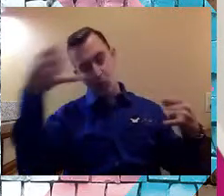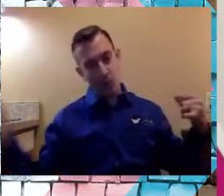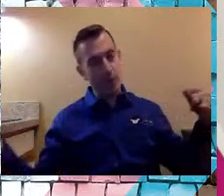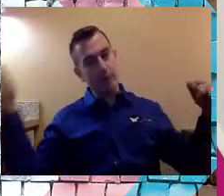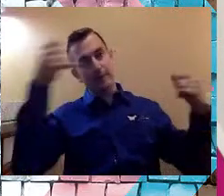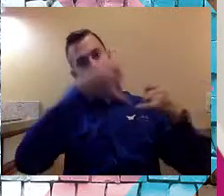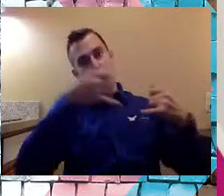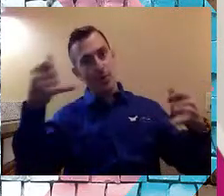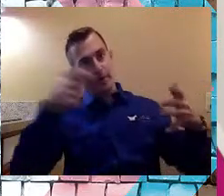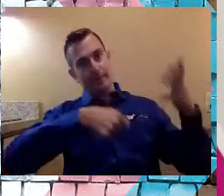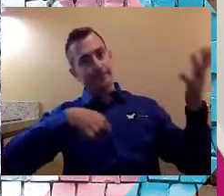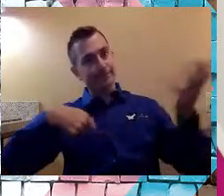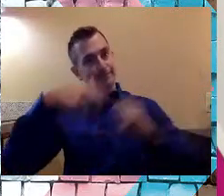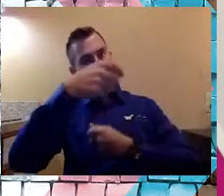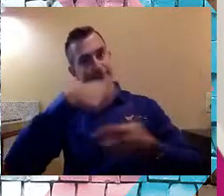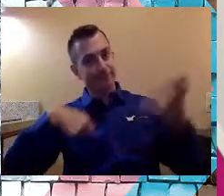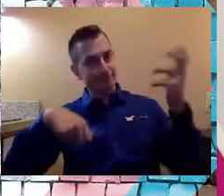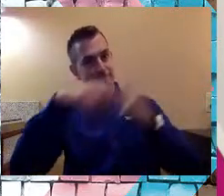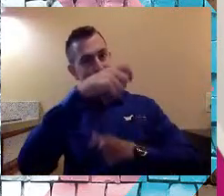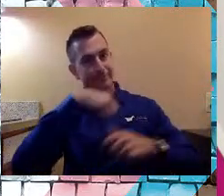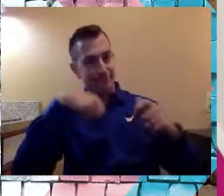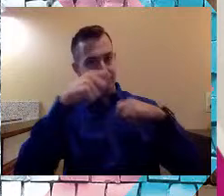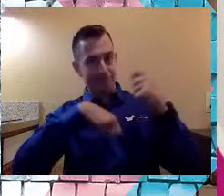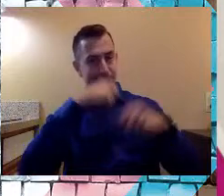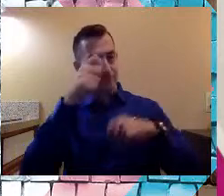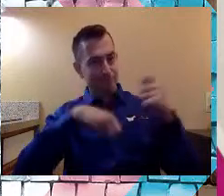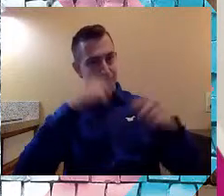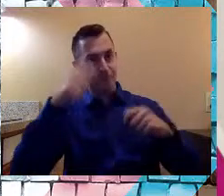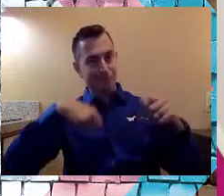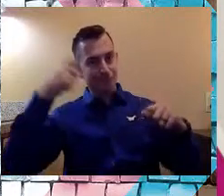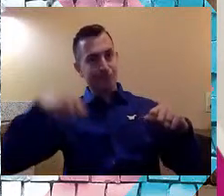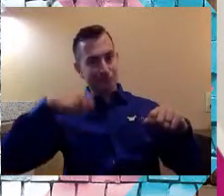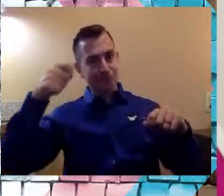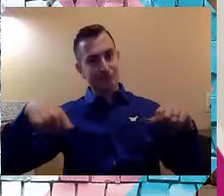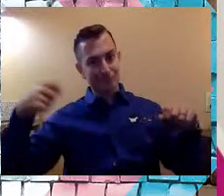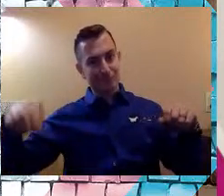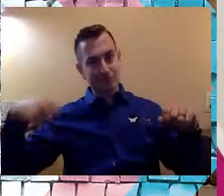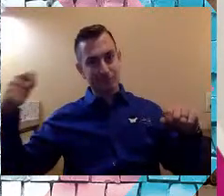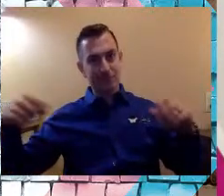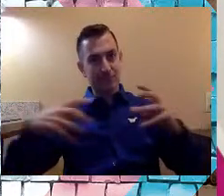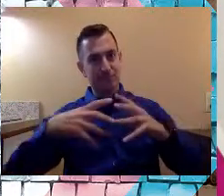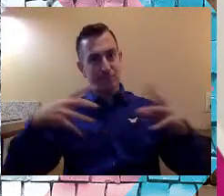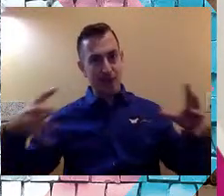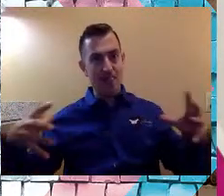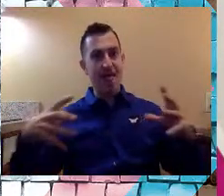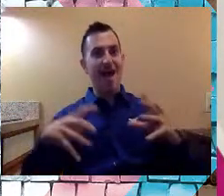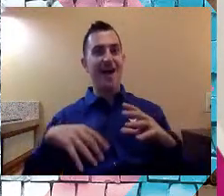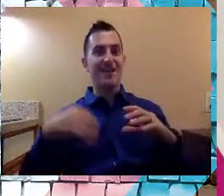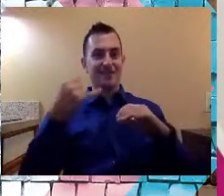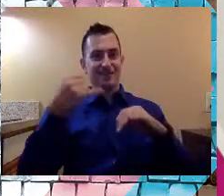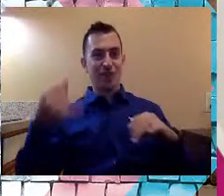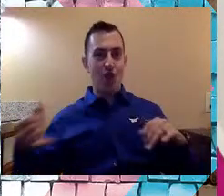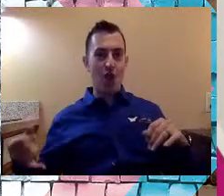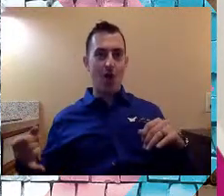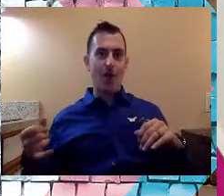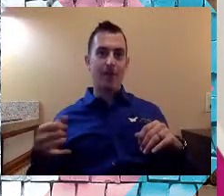get a big pile, I'm gonna unroll it now, and go to the end. And this part's kind of fun. Take